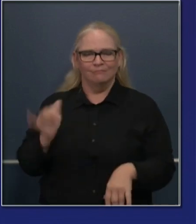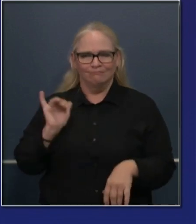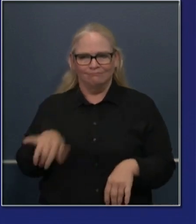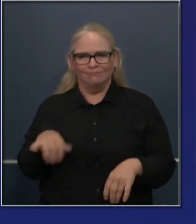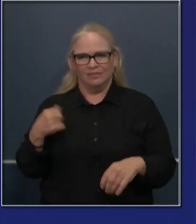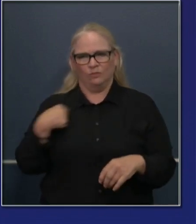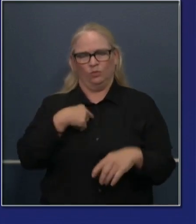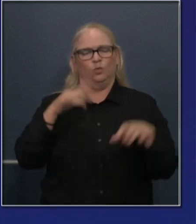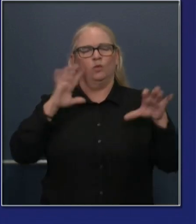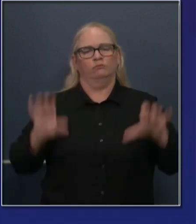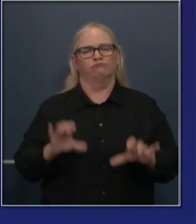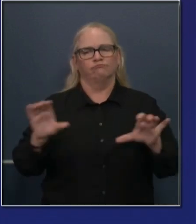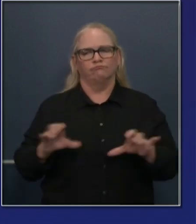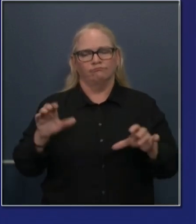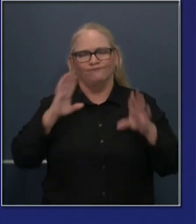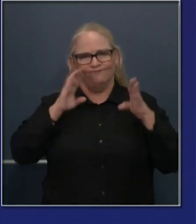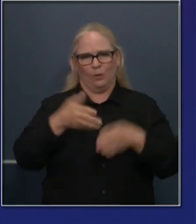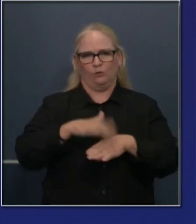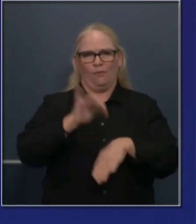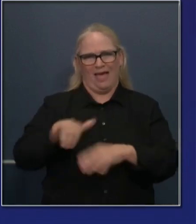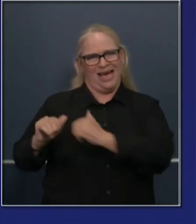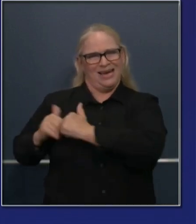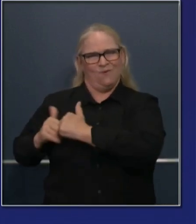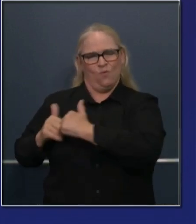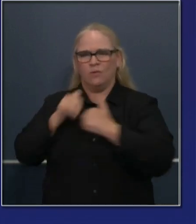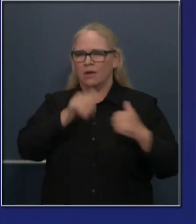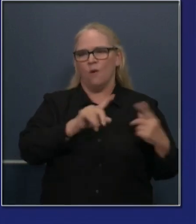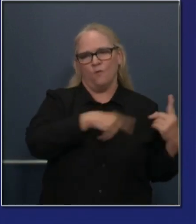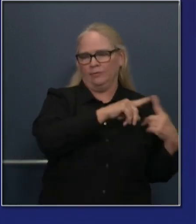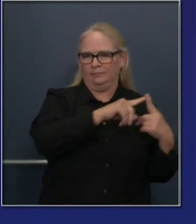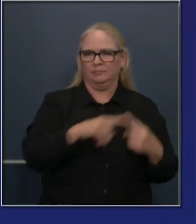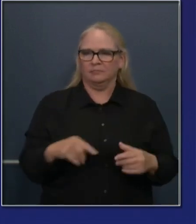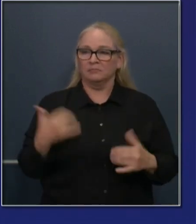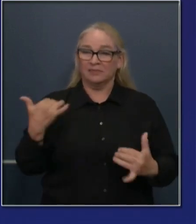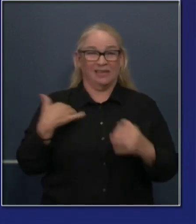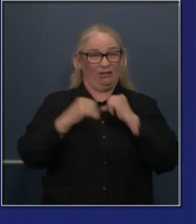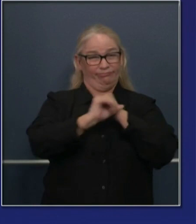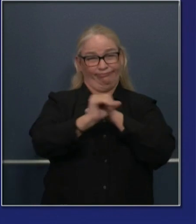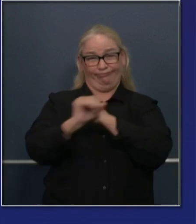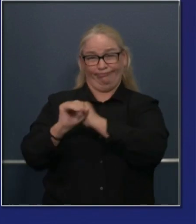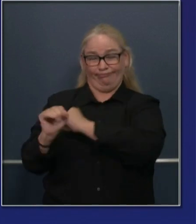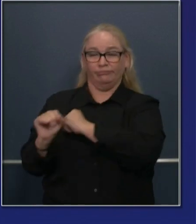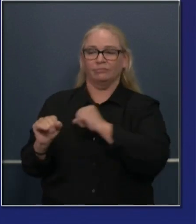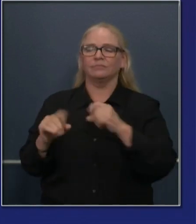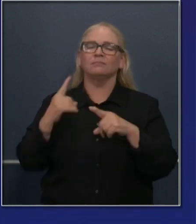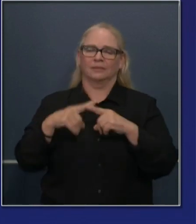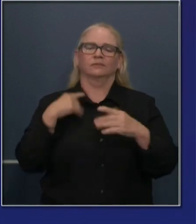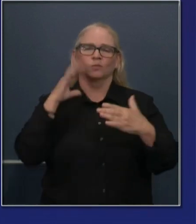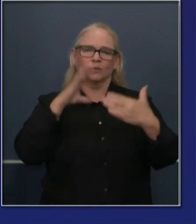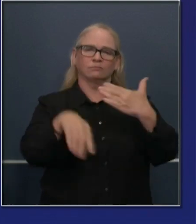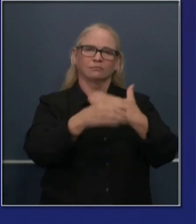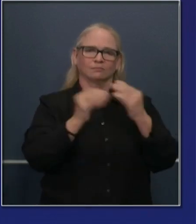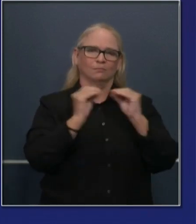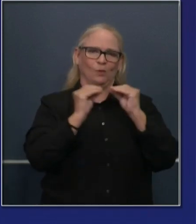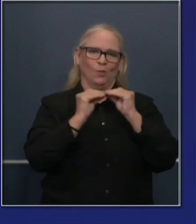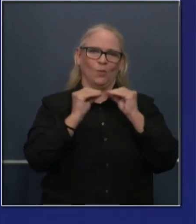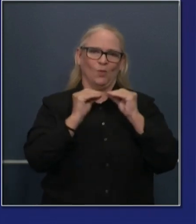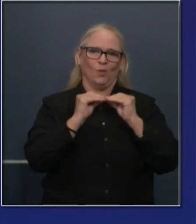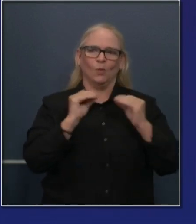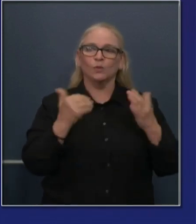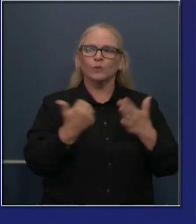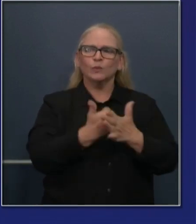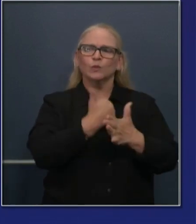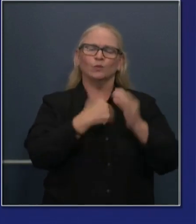we'll be doing, building on the existing public awareness campaign, but a whole new scale. We've been talking to legislative leaders